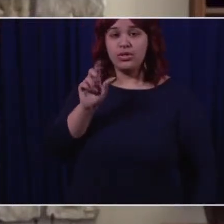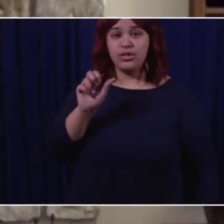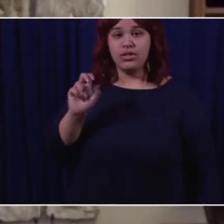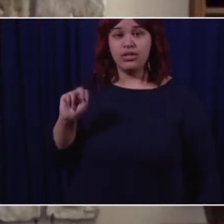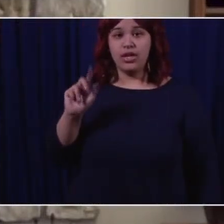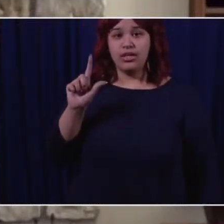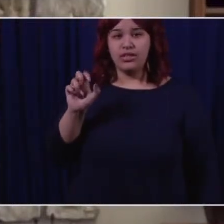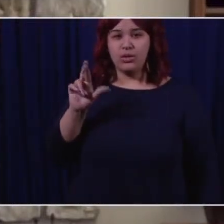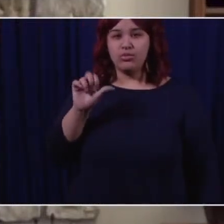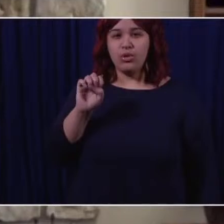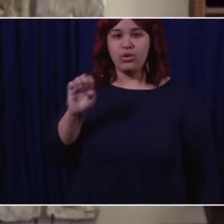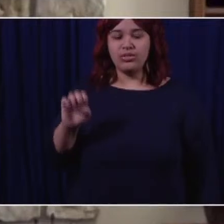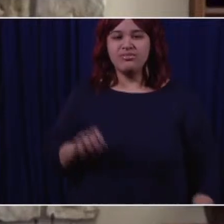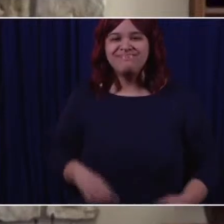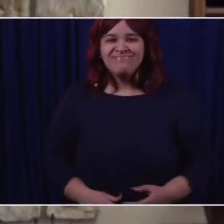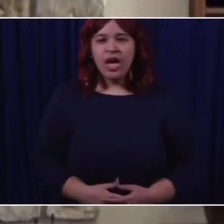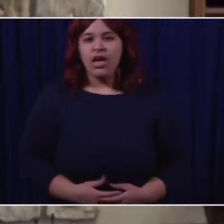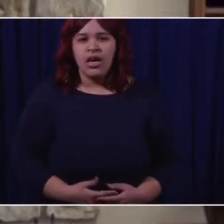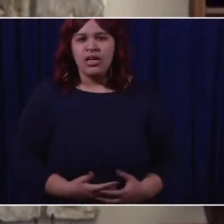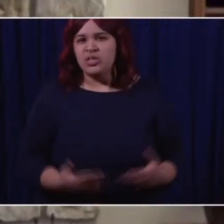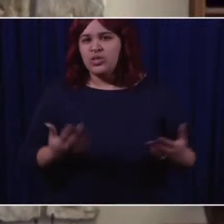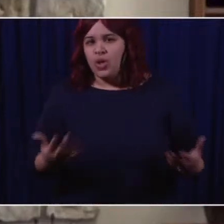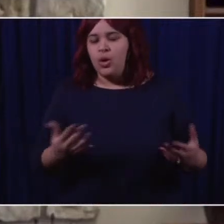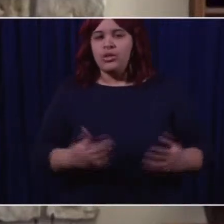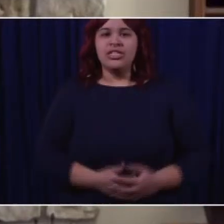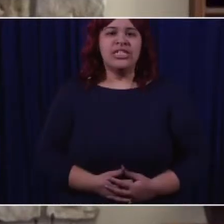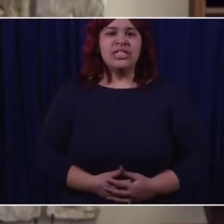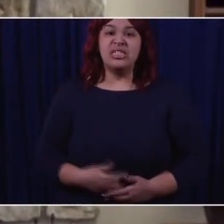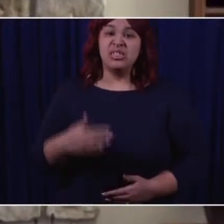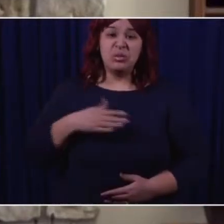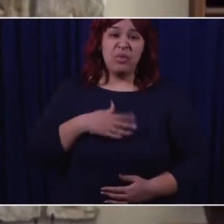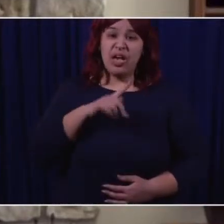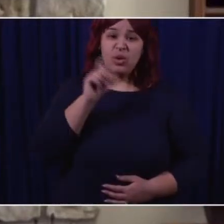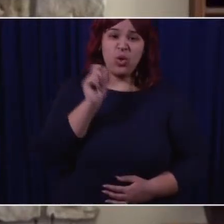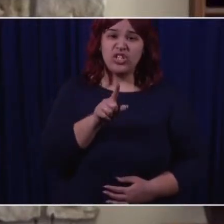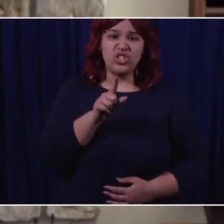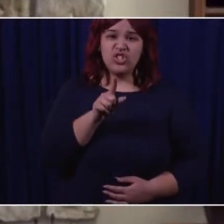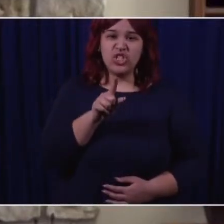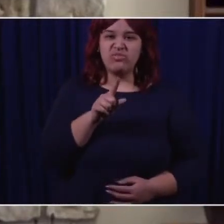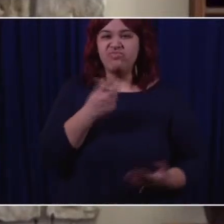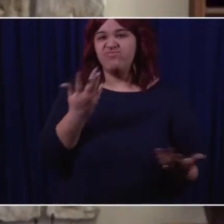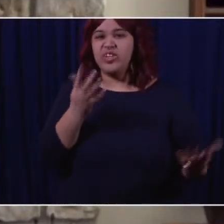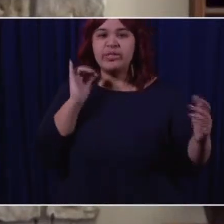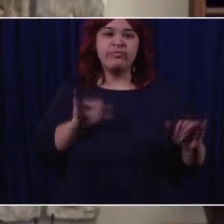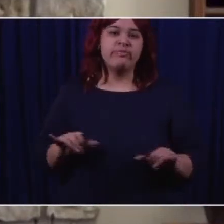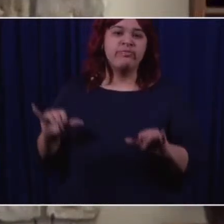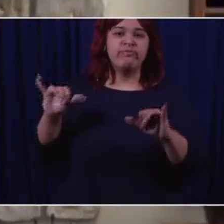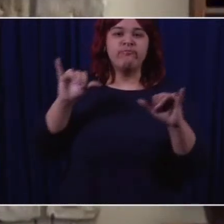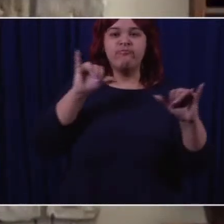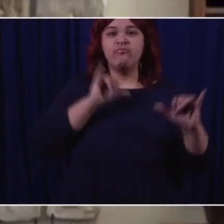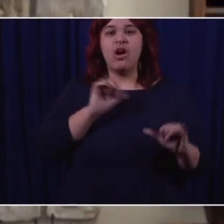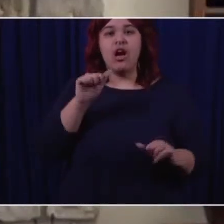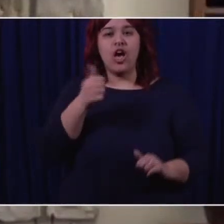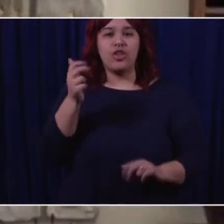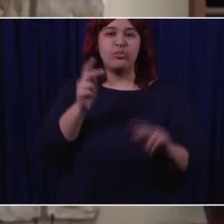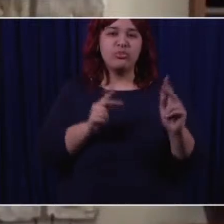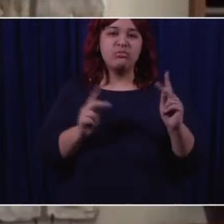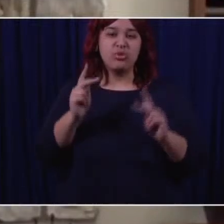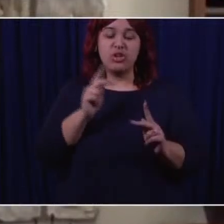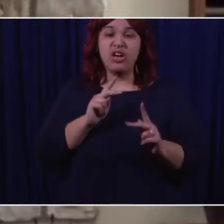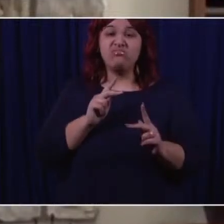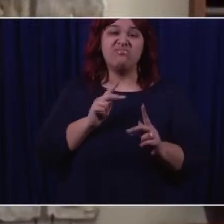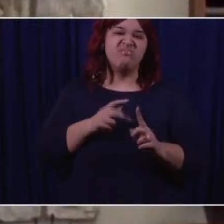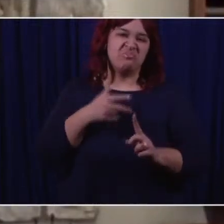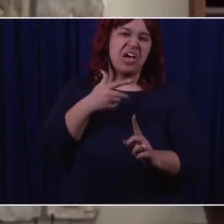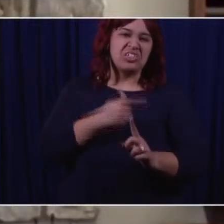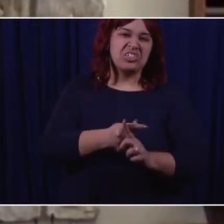question is going to kind of follow along the vaccine and the frustrations. We've been reached out to now by a couple of individuals who,